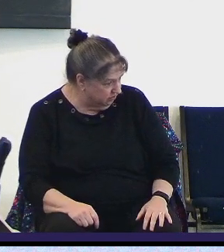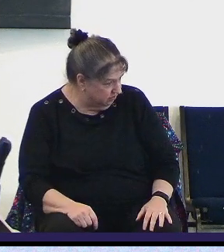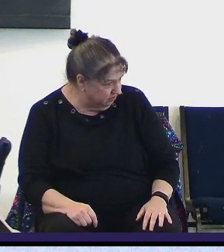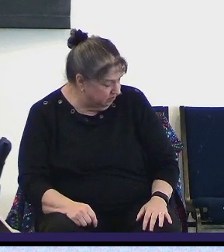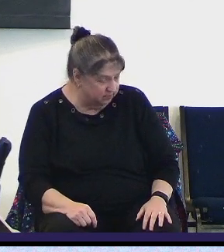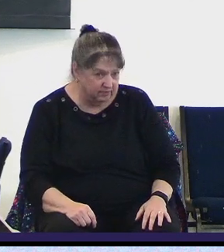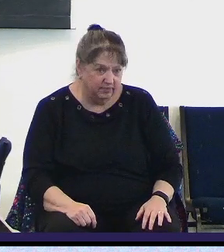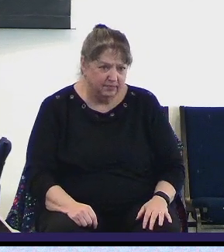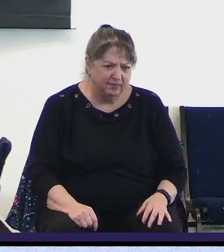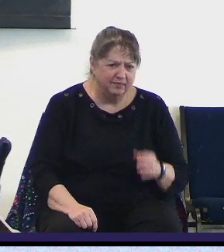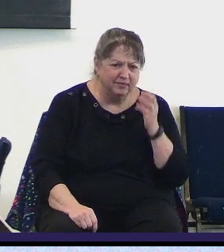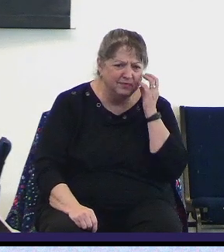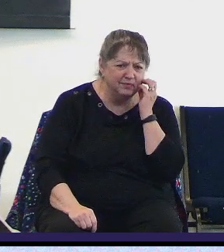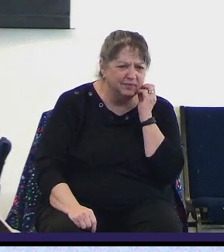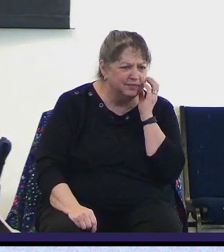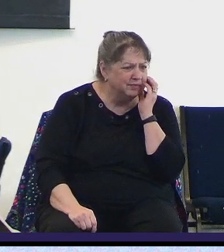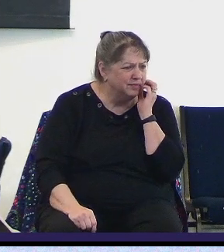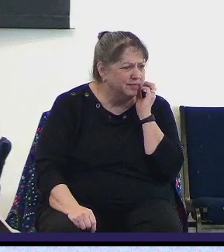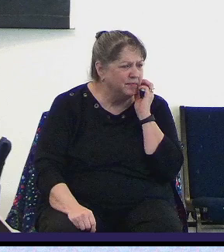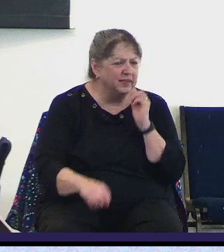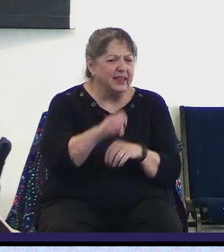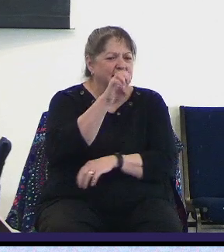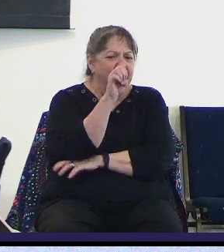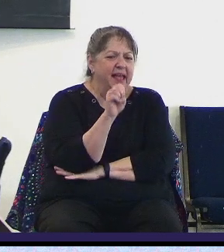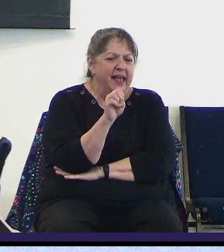So church, let me say that evangelism